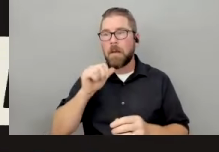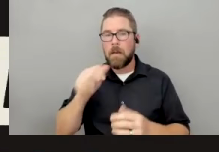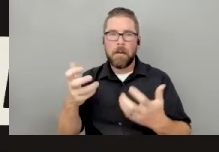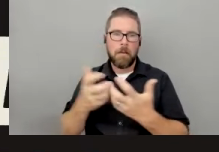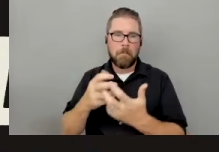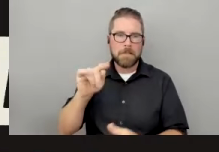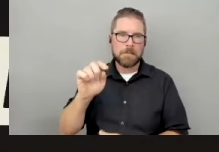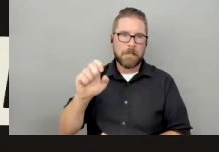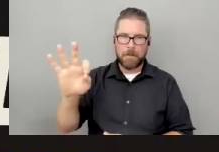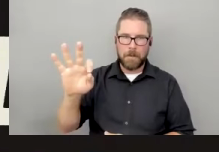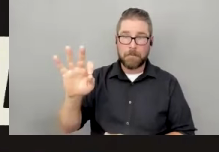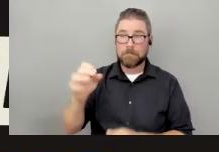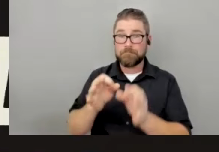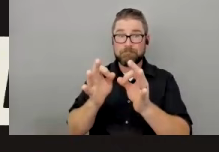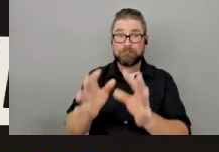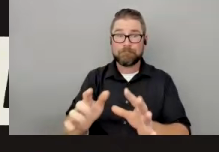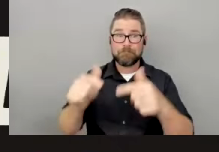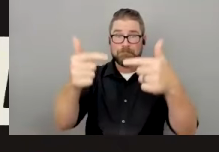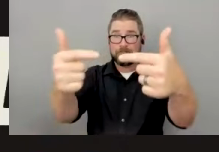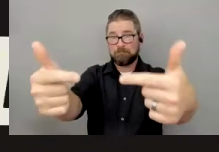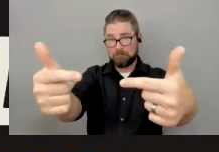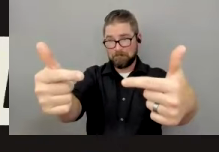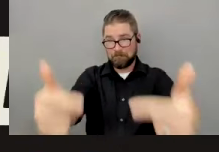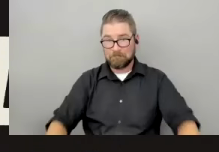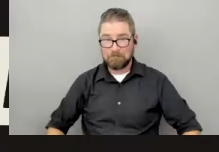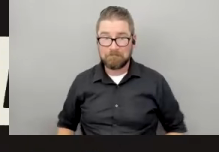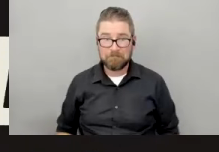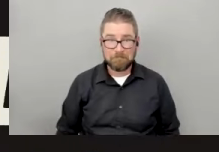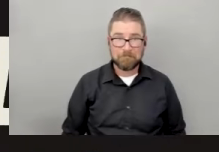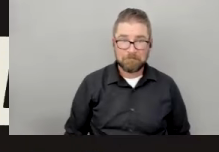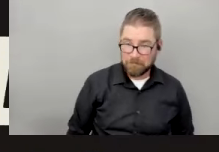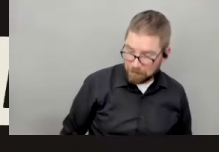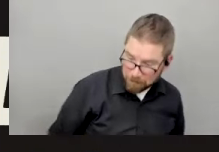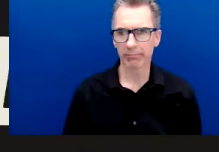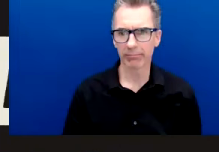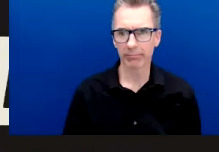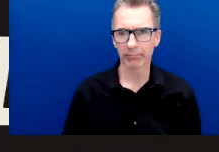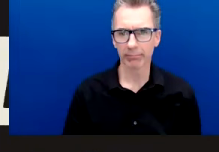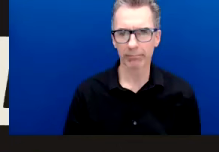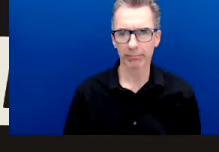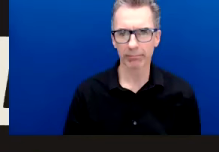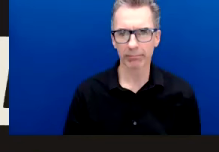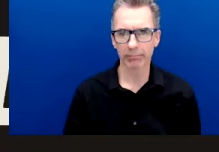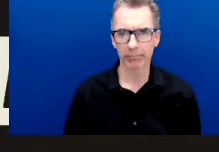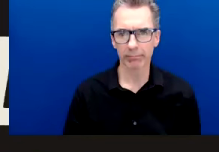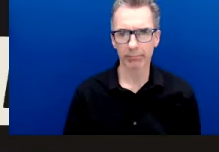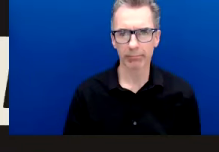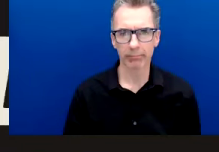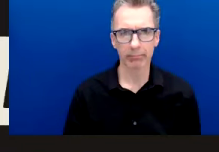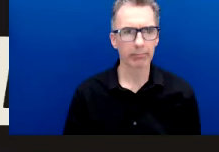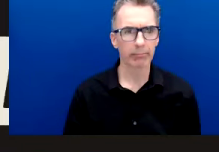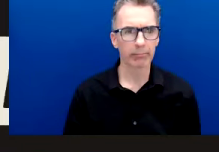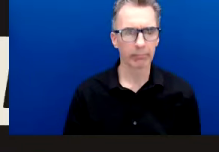Next, thank you. So for rights and obligations under Title IX, to